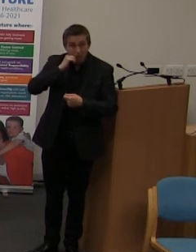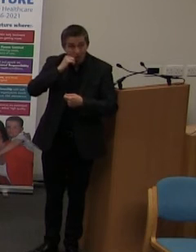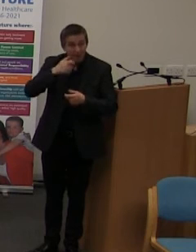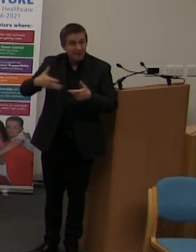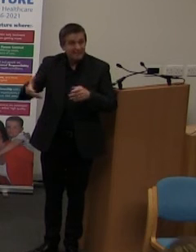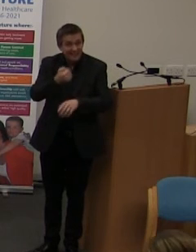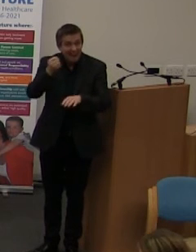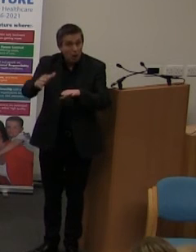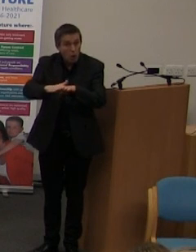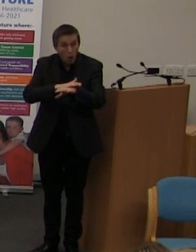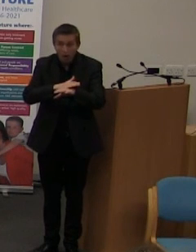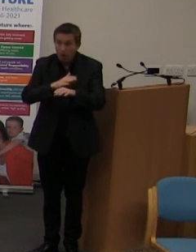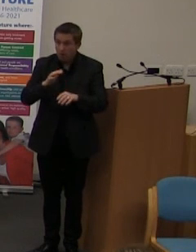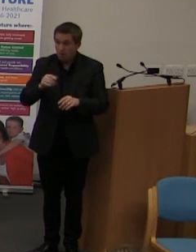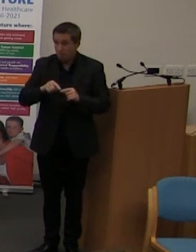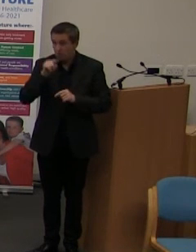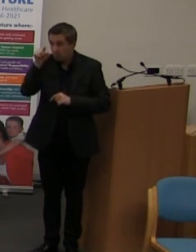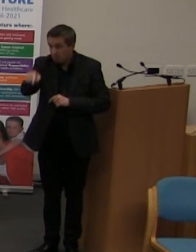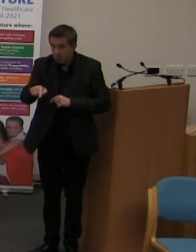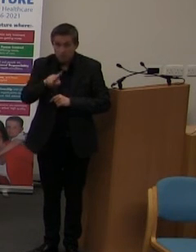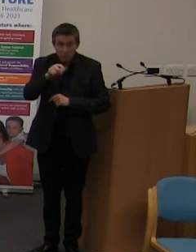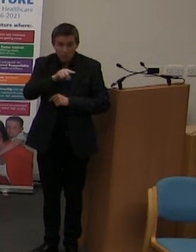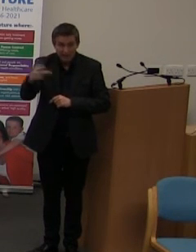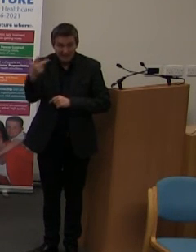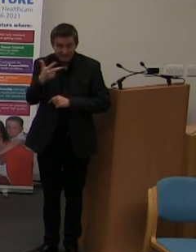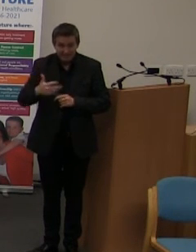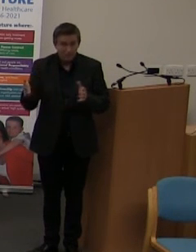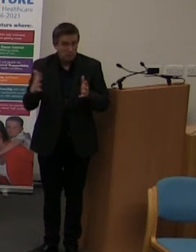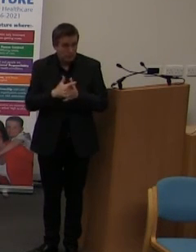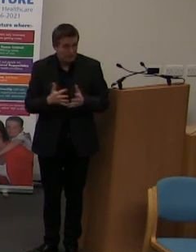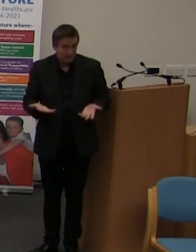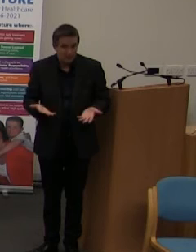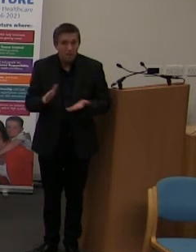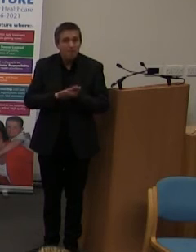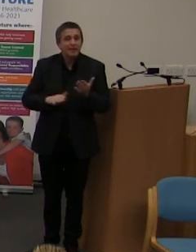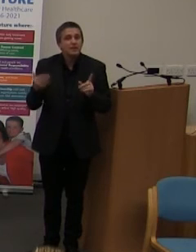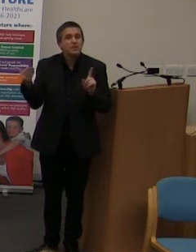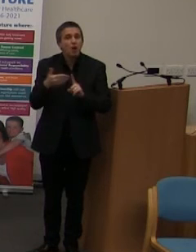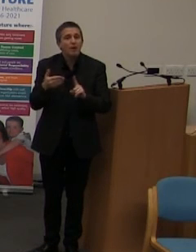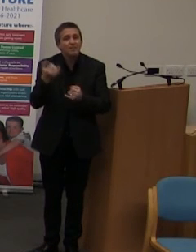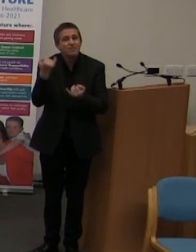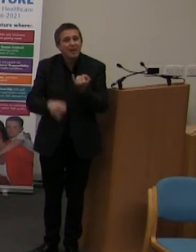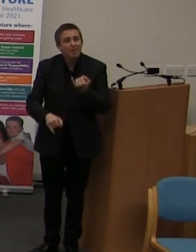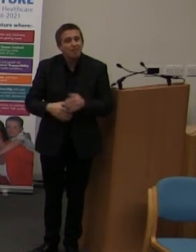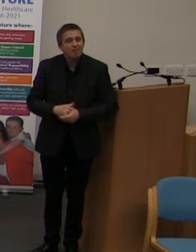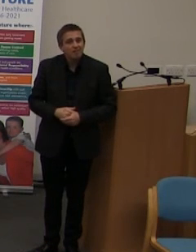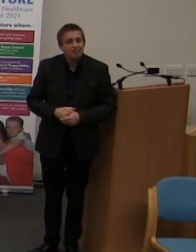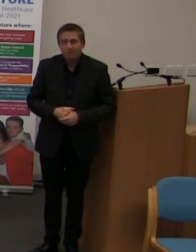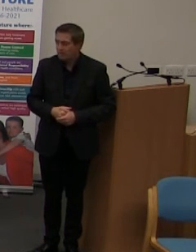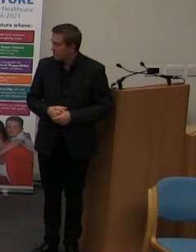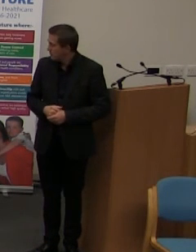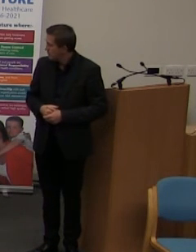So your 12 or 18 weeks target times are blown out of the water. Yeah, thank you for that question.